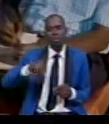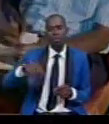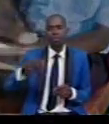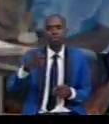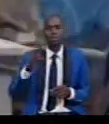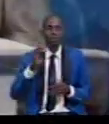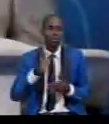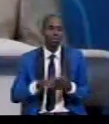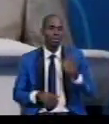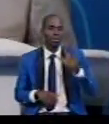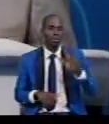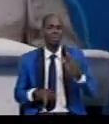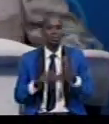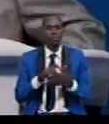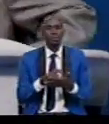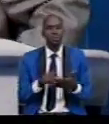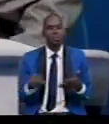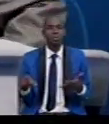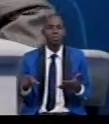looking at